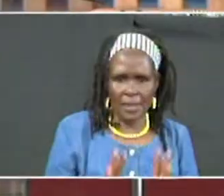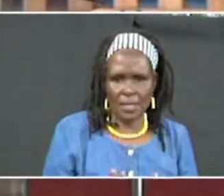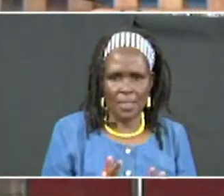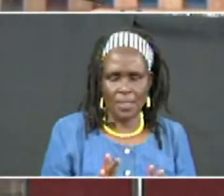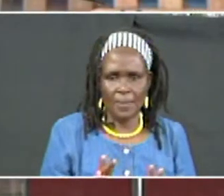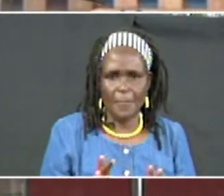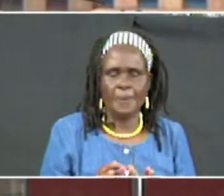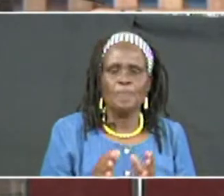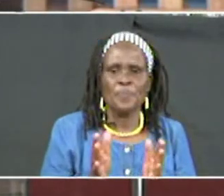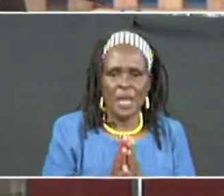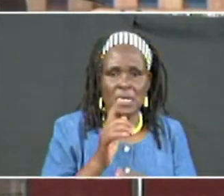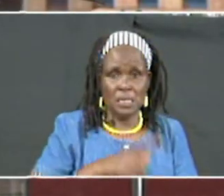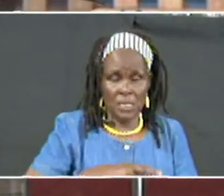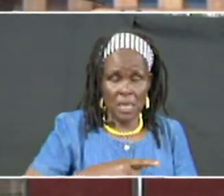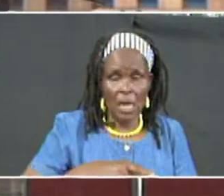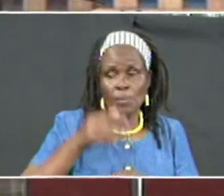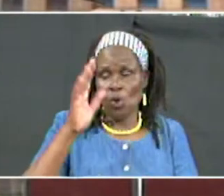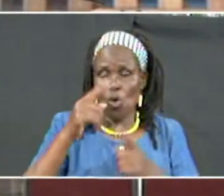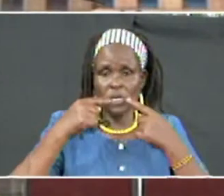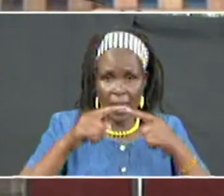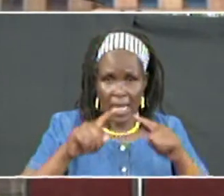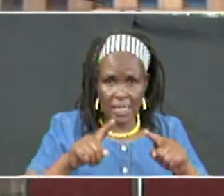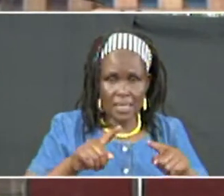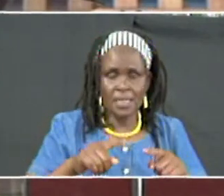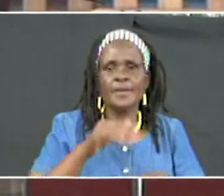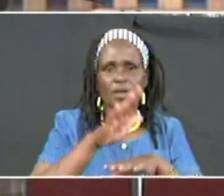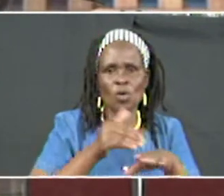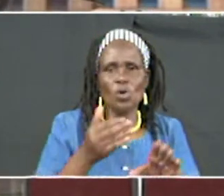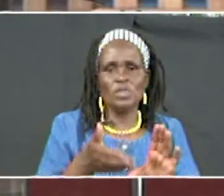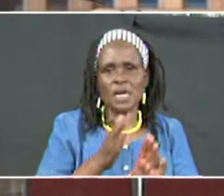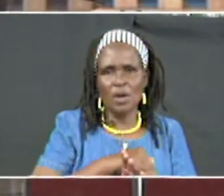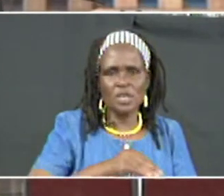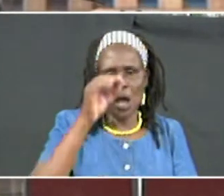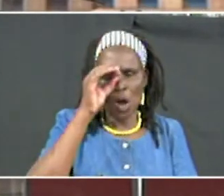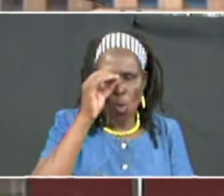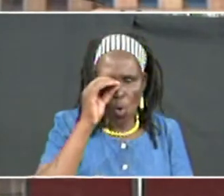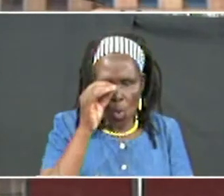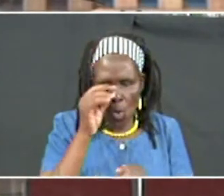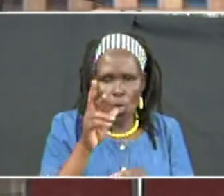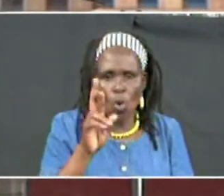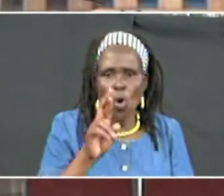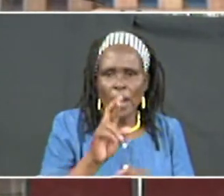And when God responded, he called out their hollow rituals, for their